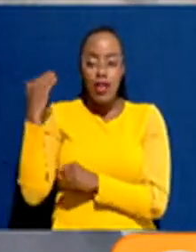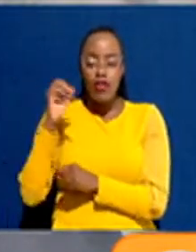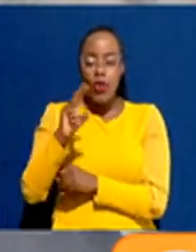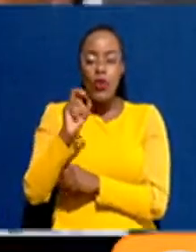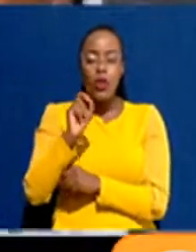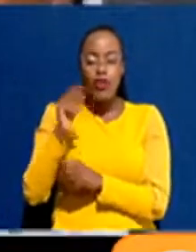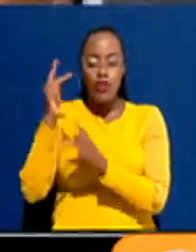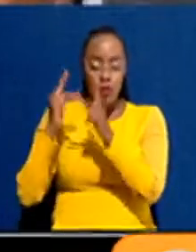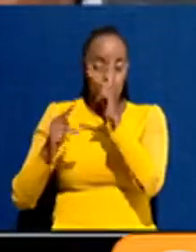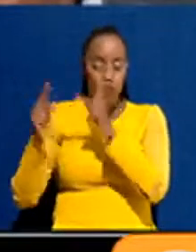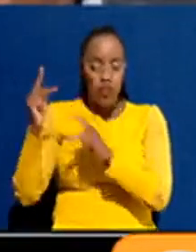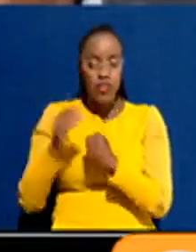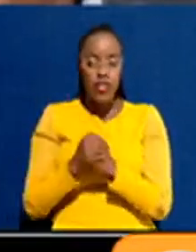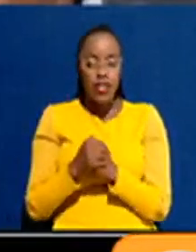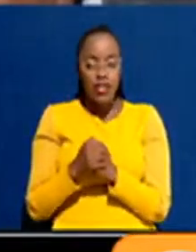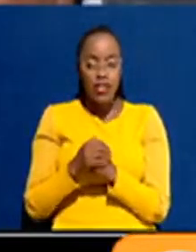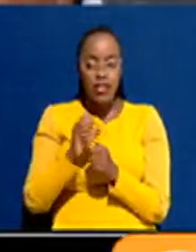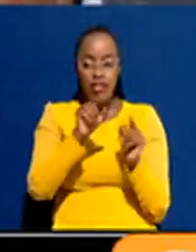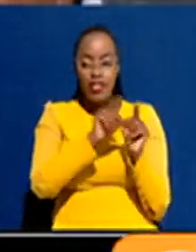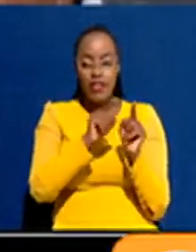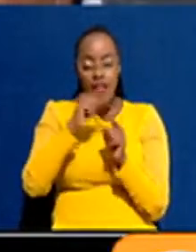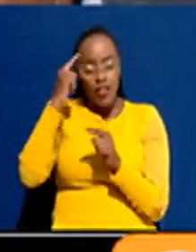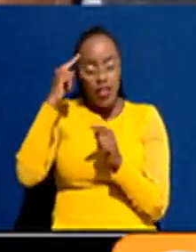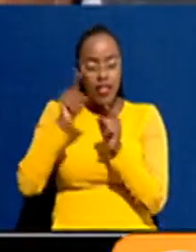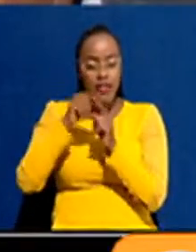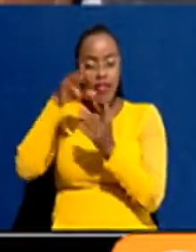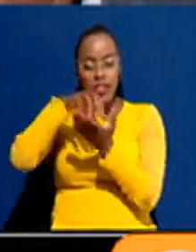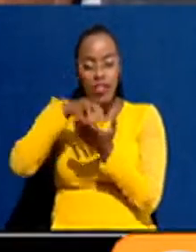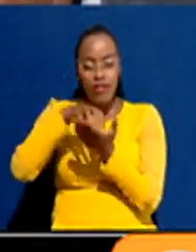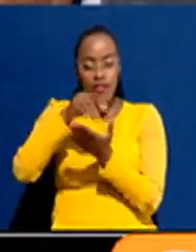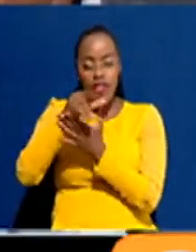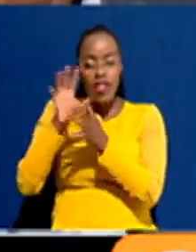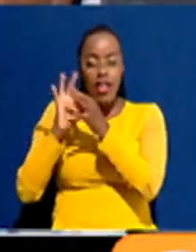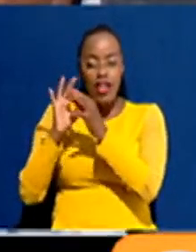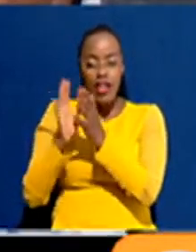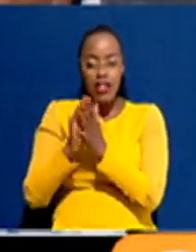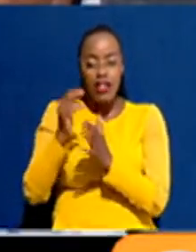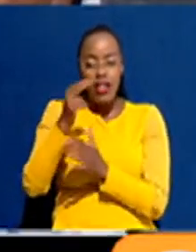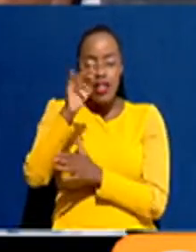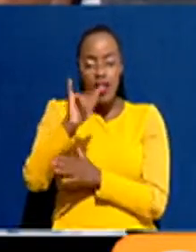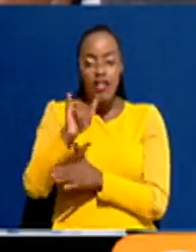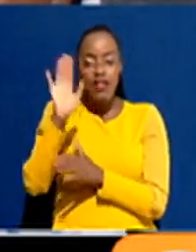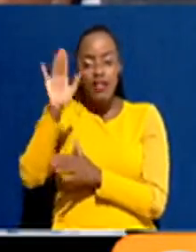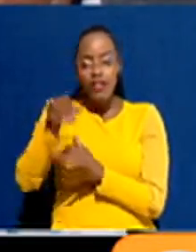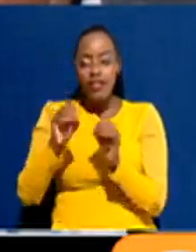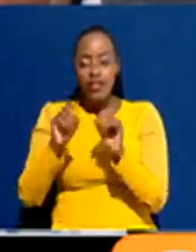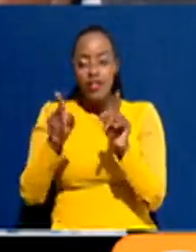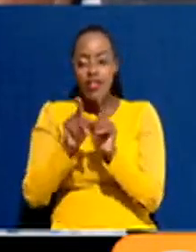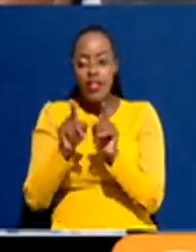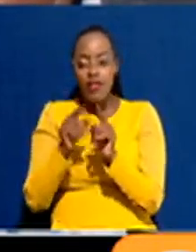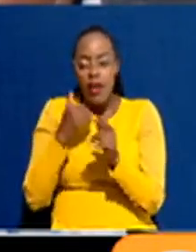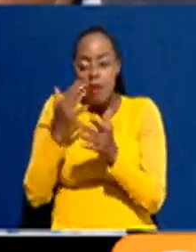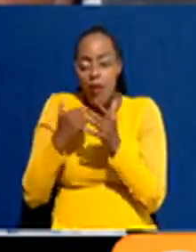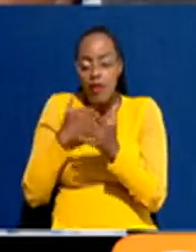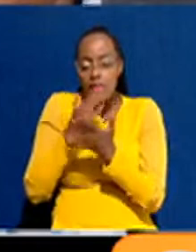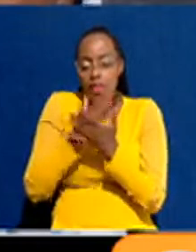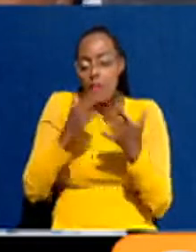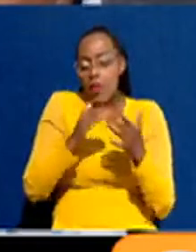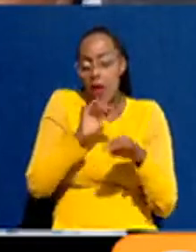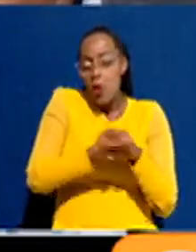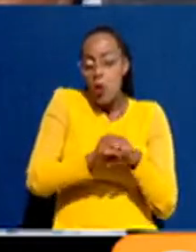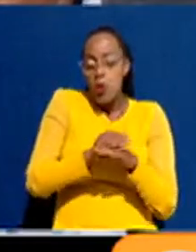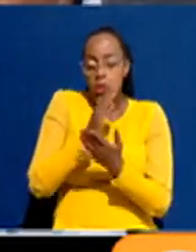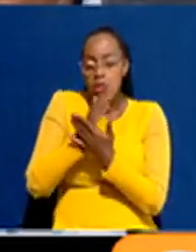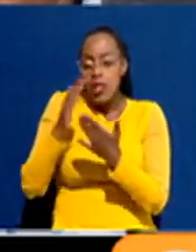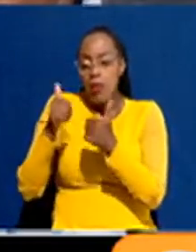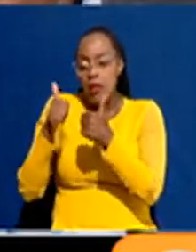Pref. And also, I guess, in the context of pop culture, Prince Harry breaking away. Well, maybe it's a bleep, maybe it's nothing. You know, let's see